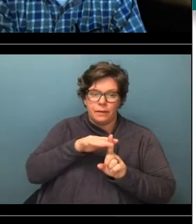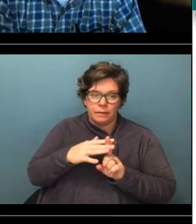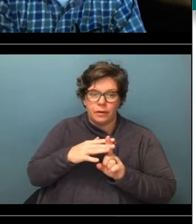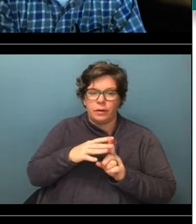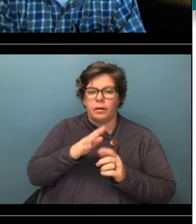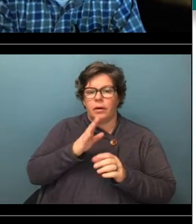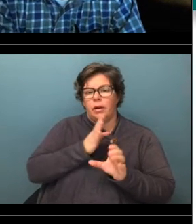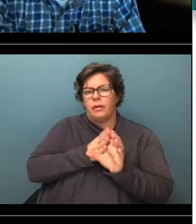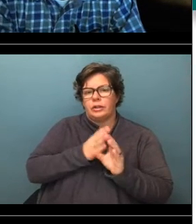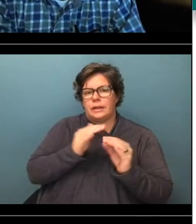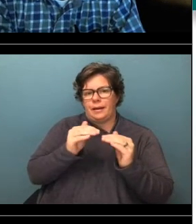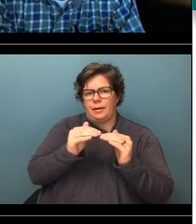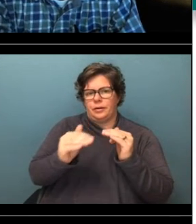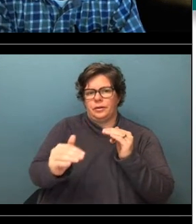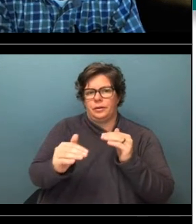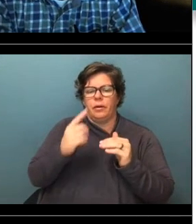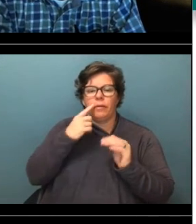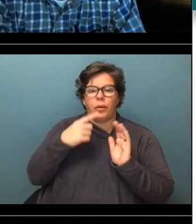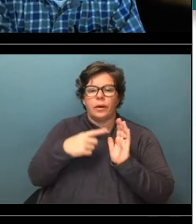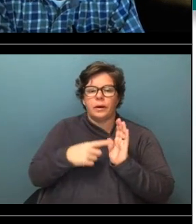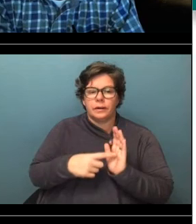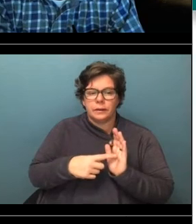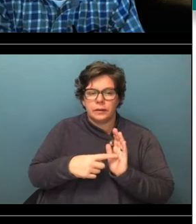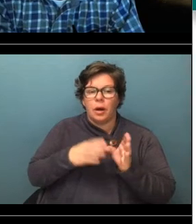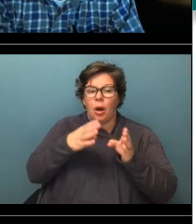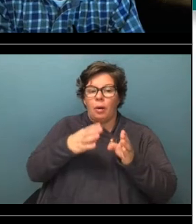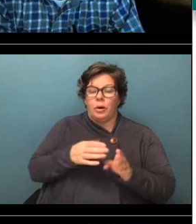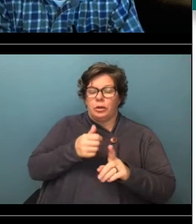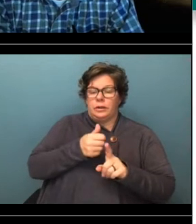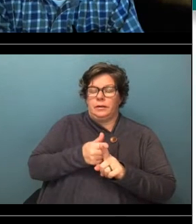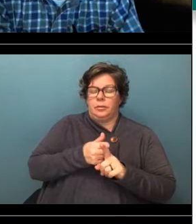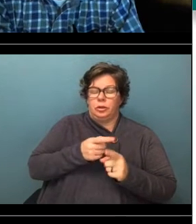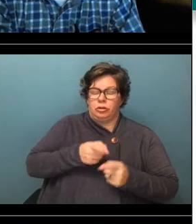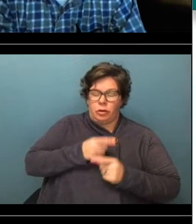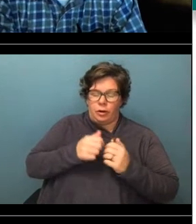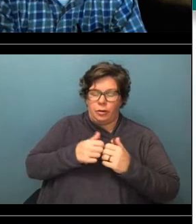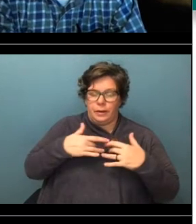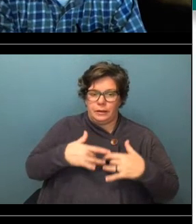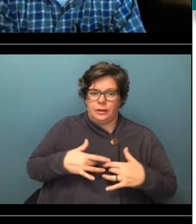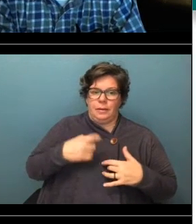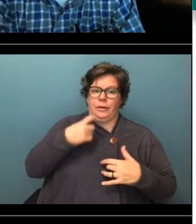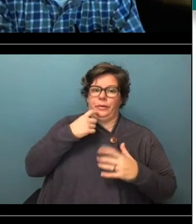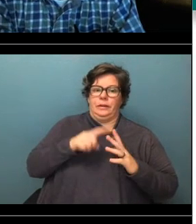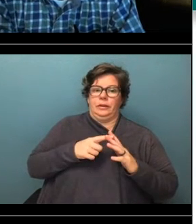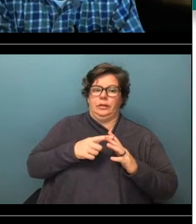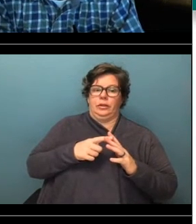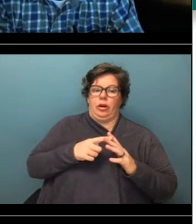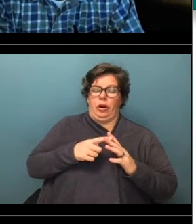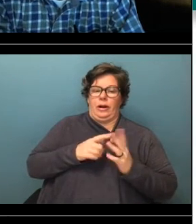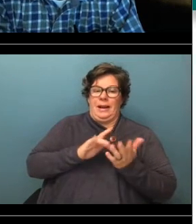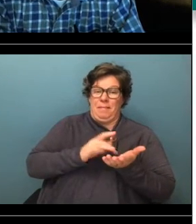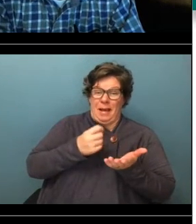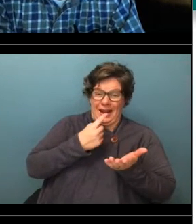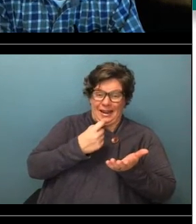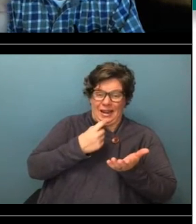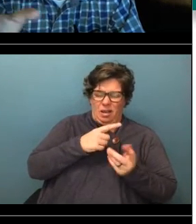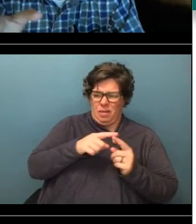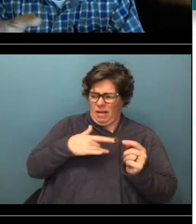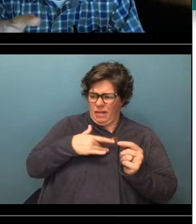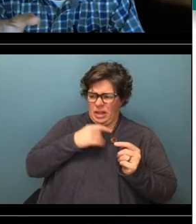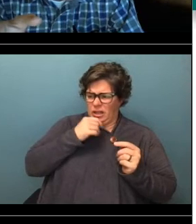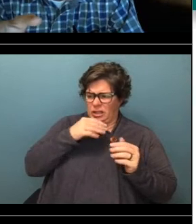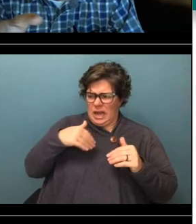psychiatric stabilization. For example, an individual who is struggling with depression who has recently started psychiatric medication but feels